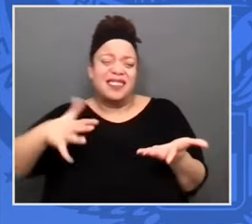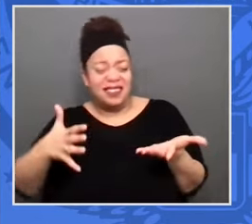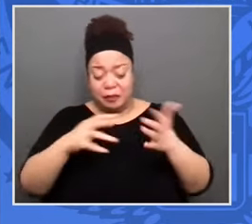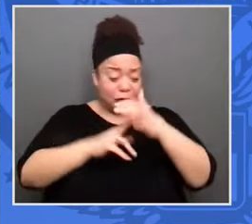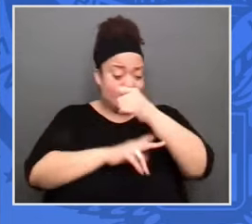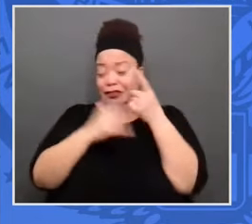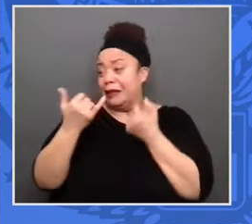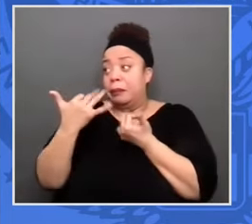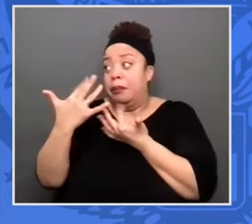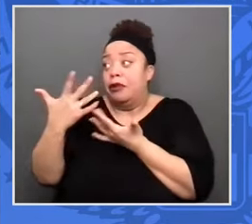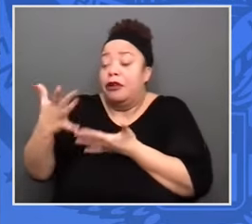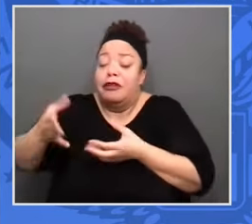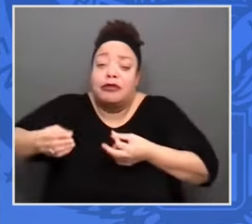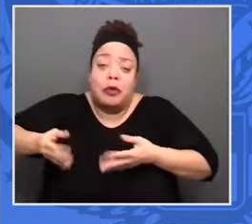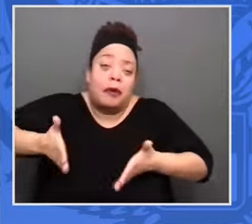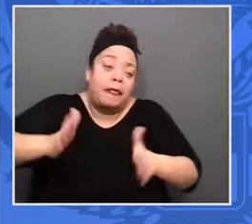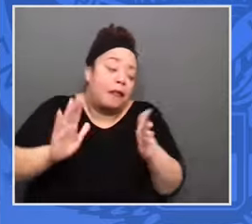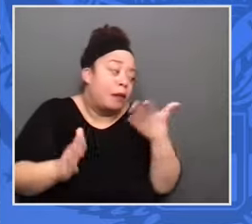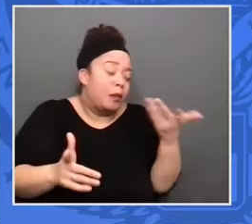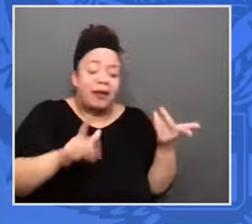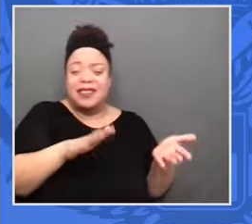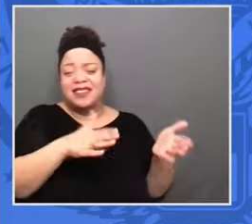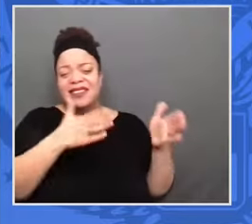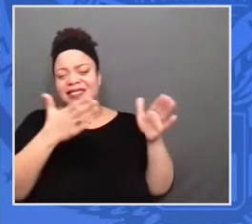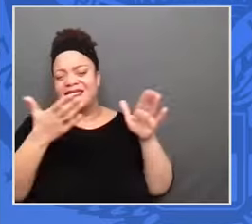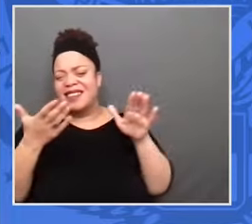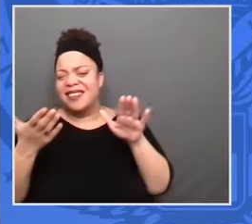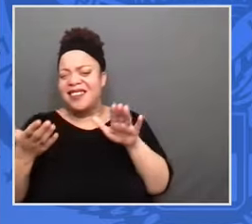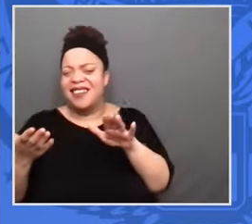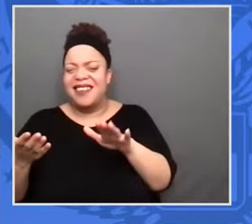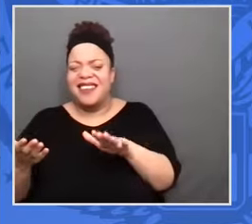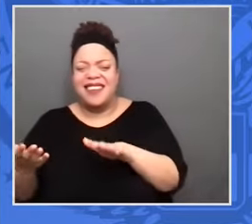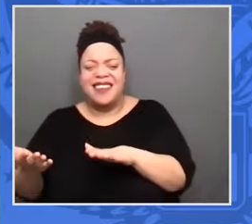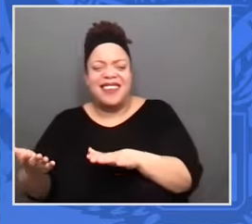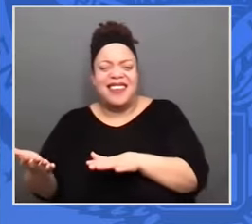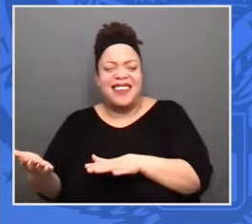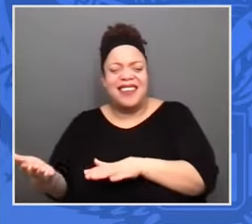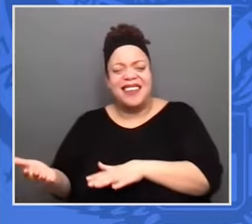that she died. It's time now to see us. Let's all be our friends. Let's